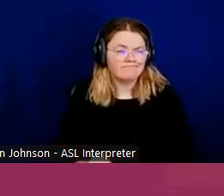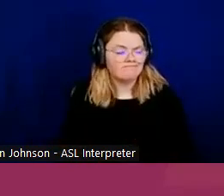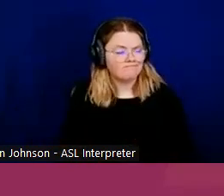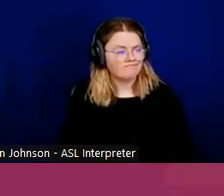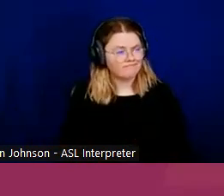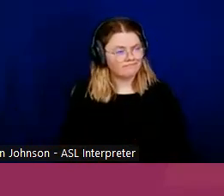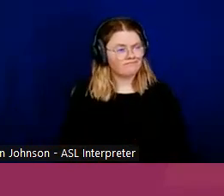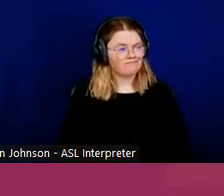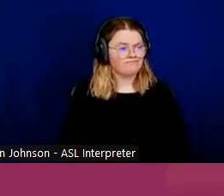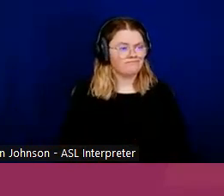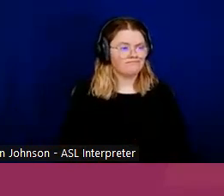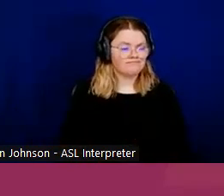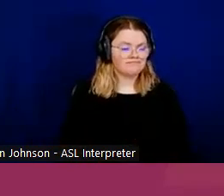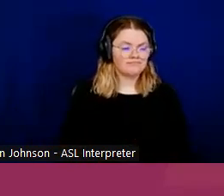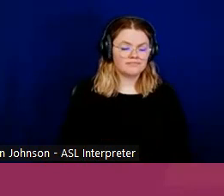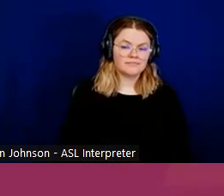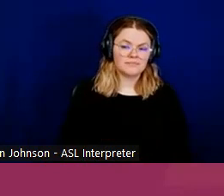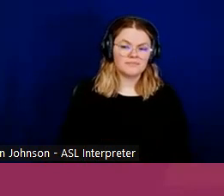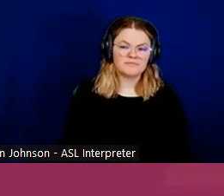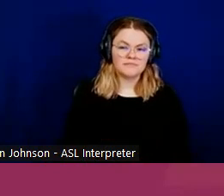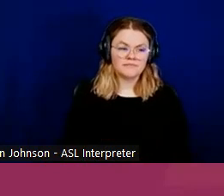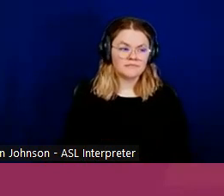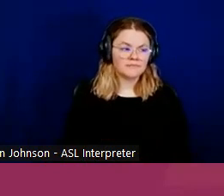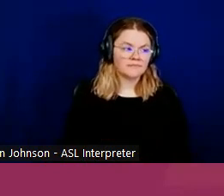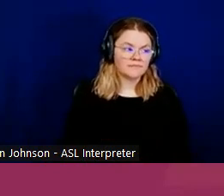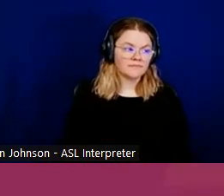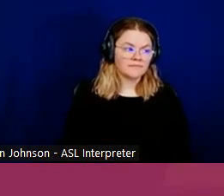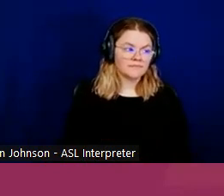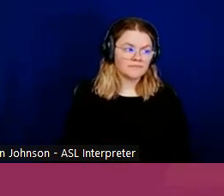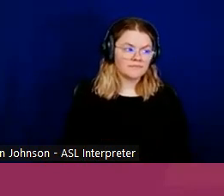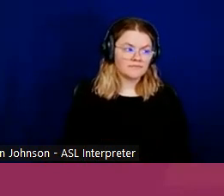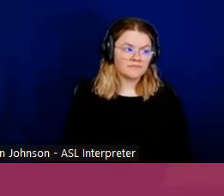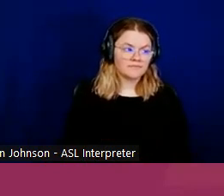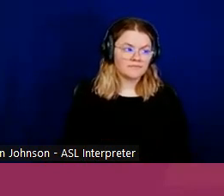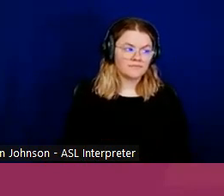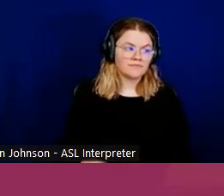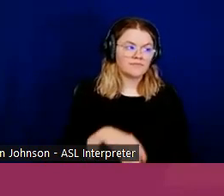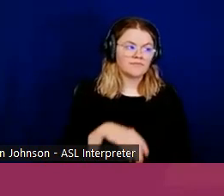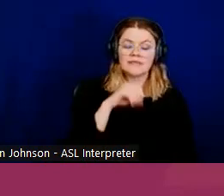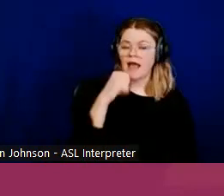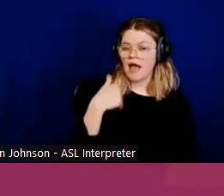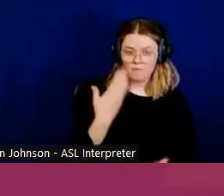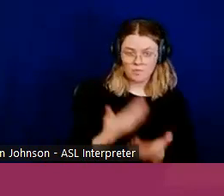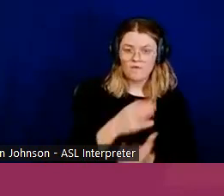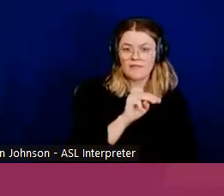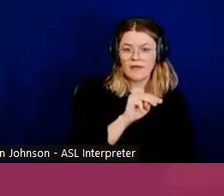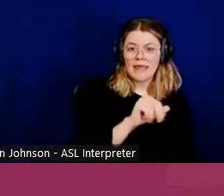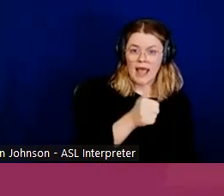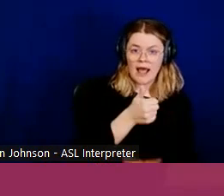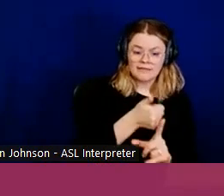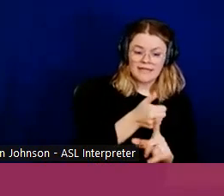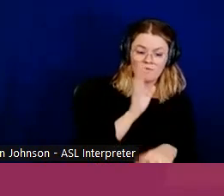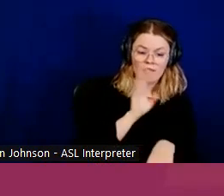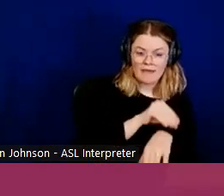And though there's very little proof that media violence will influence abusive behavior, the media violence